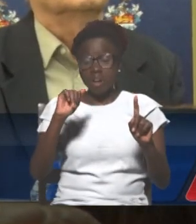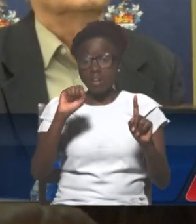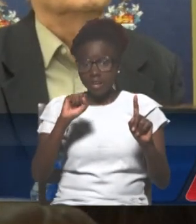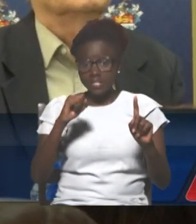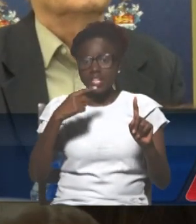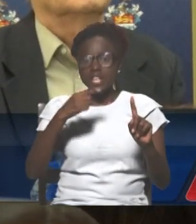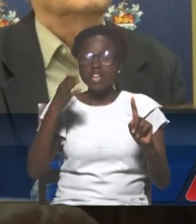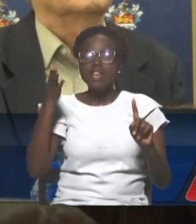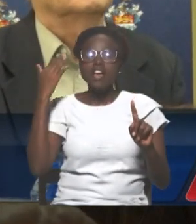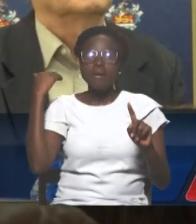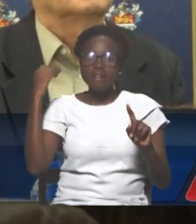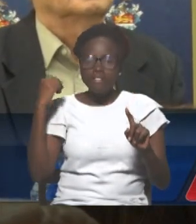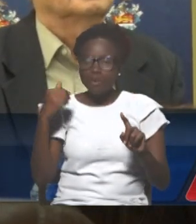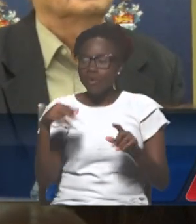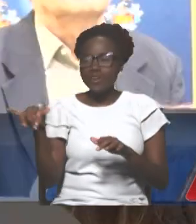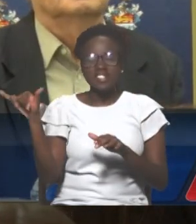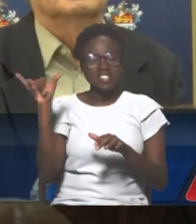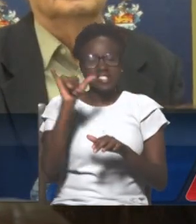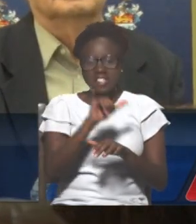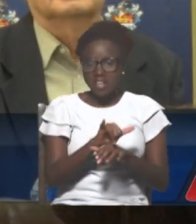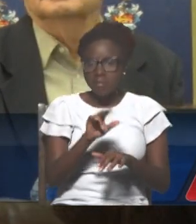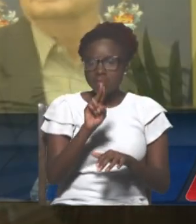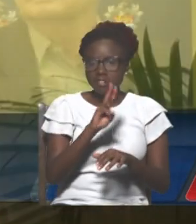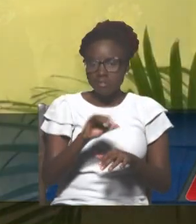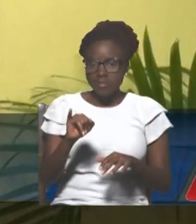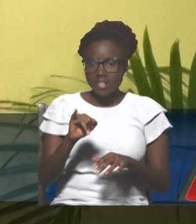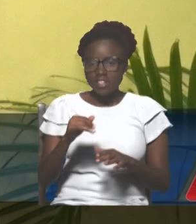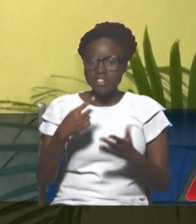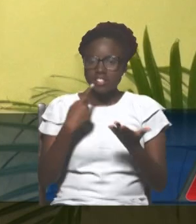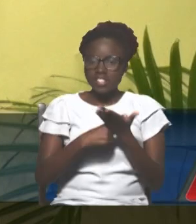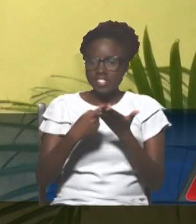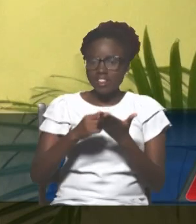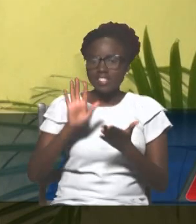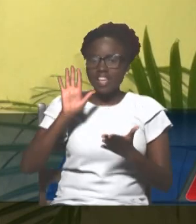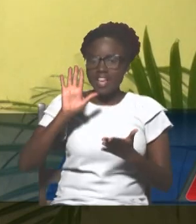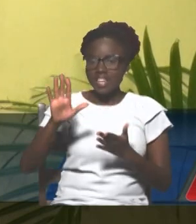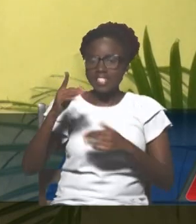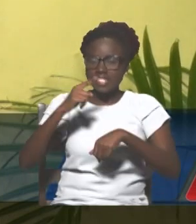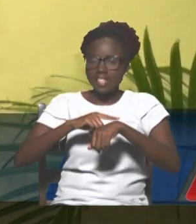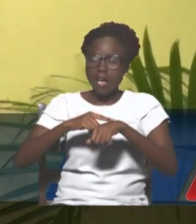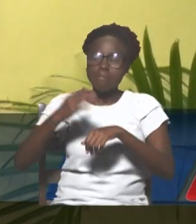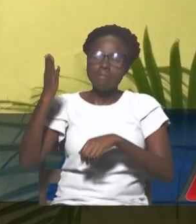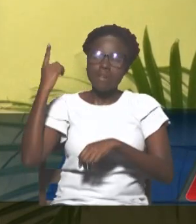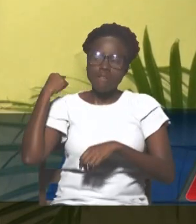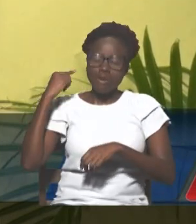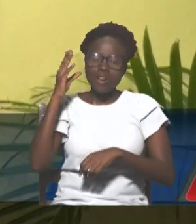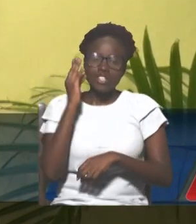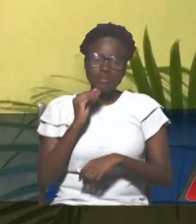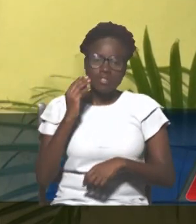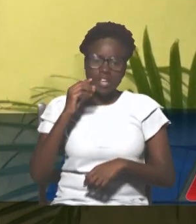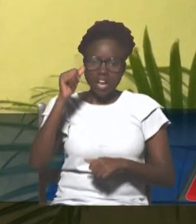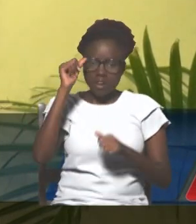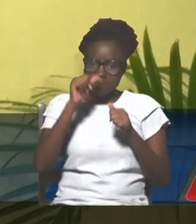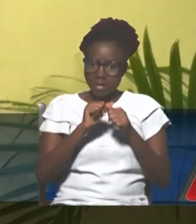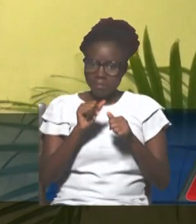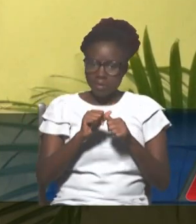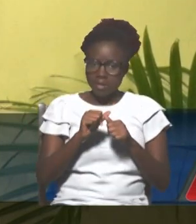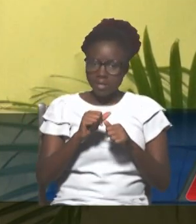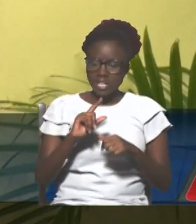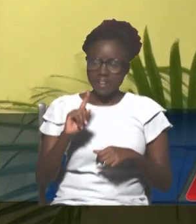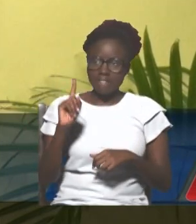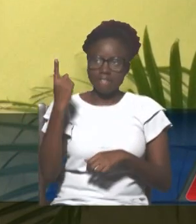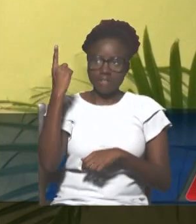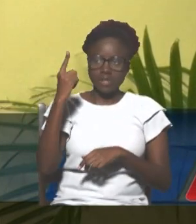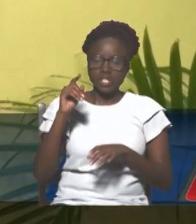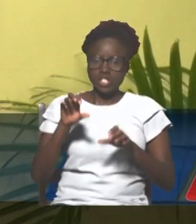the significance of the journal in his years of study. Even then, as we were doing our first degree, Mr.